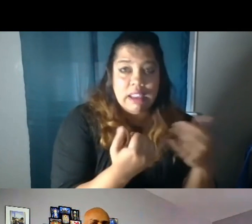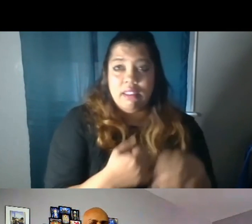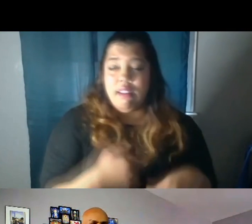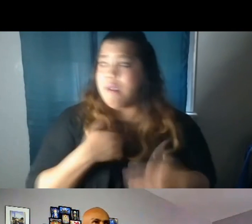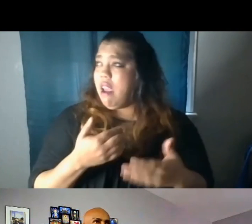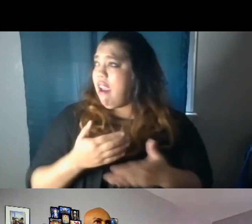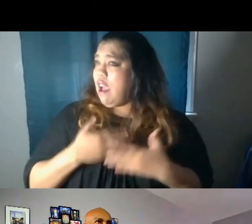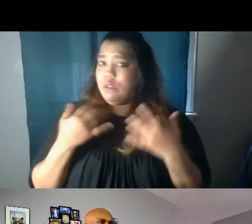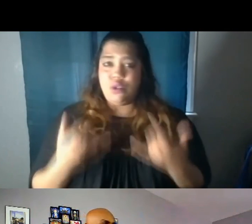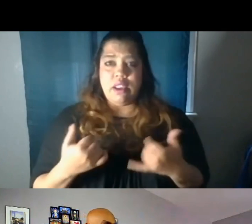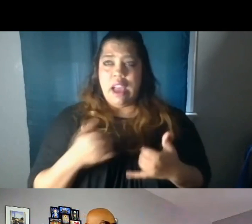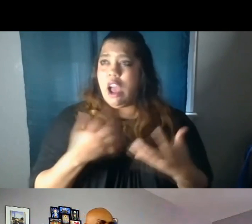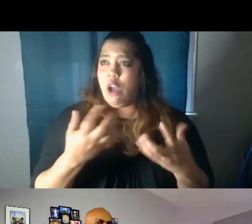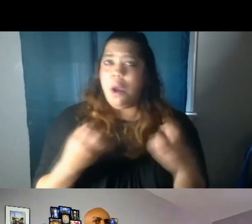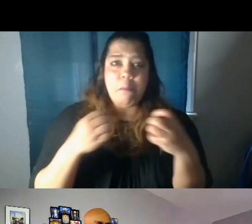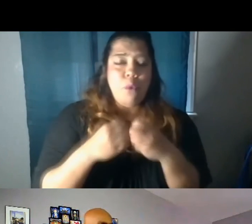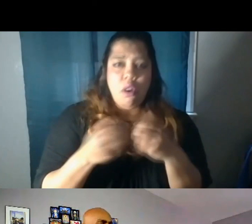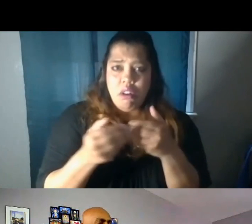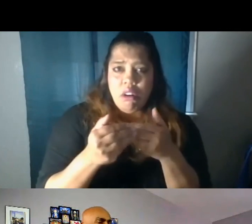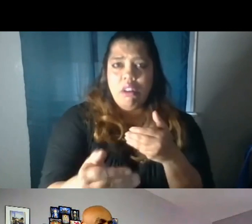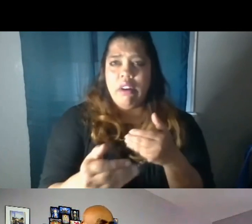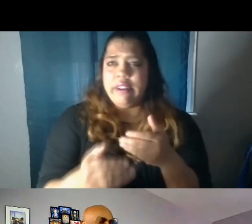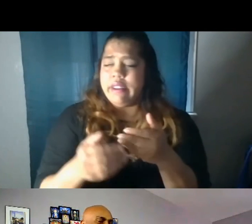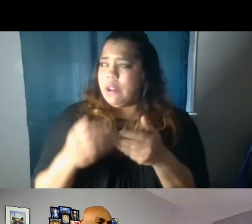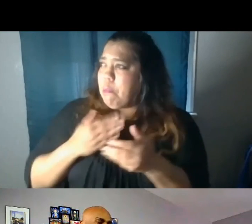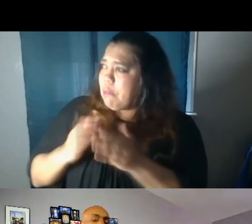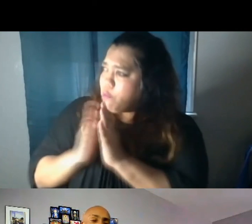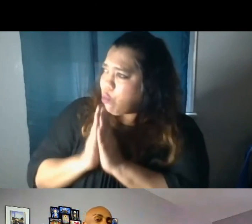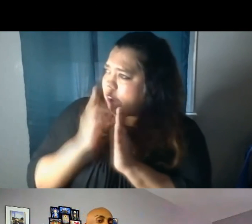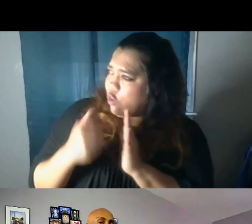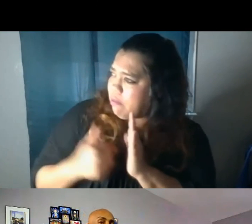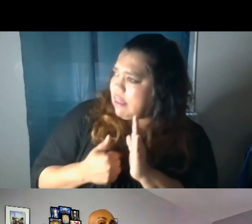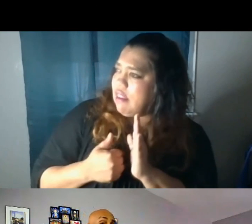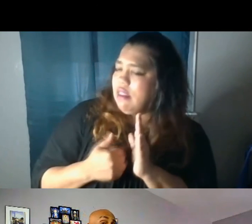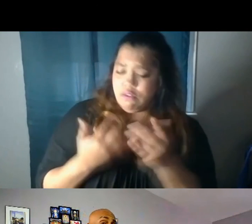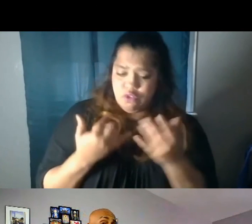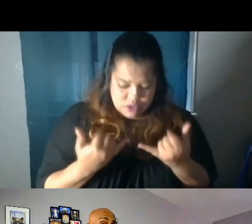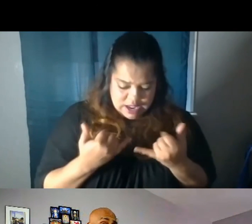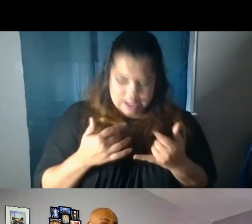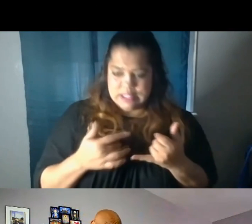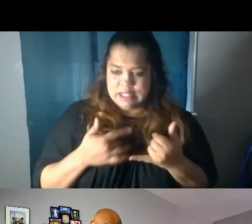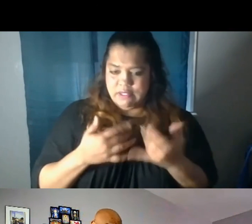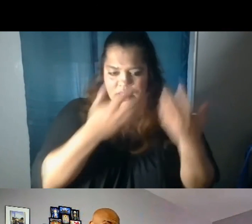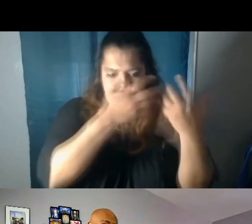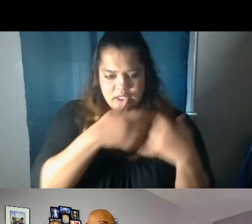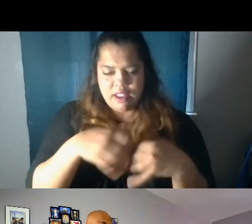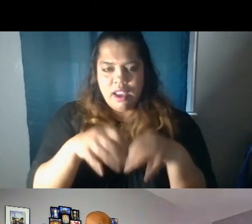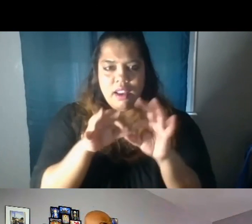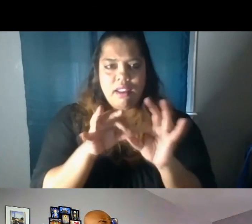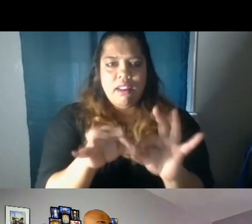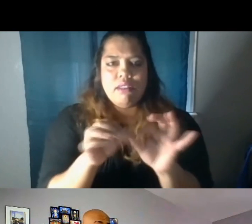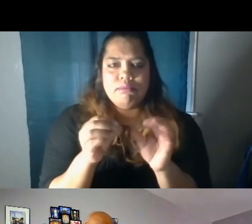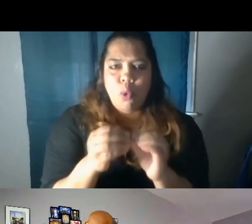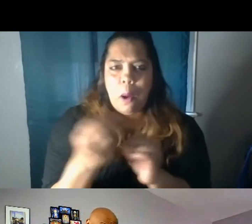this. Like I want this to flow into my Monday. You can get prayer for good and more good, the greatness that you're